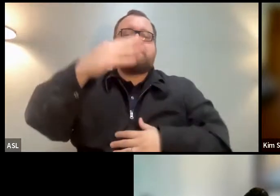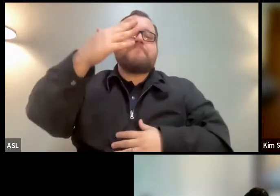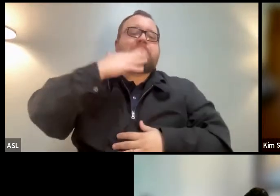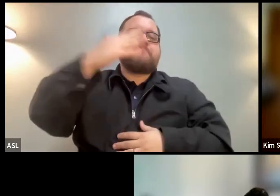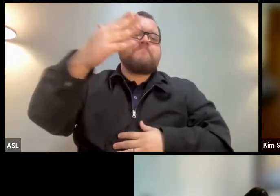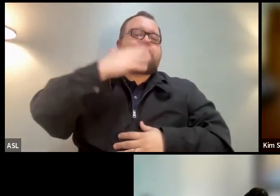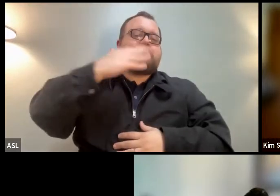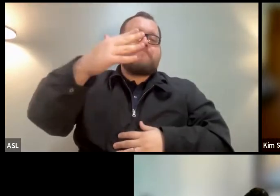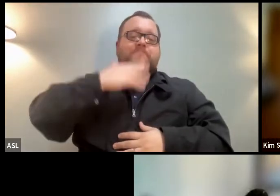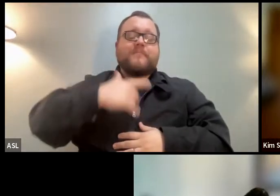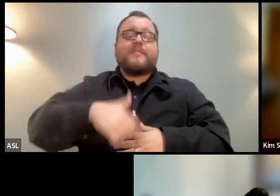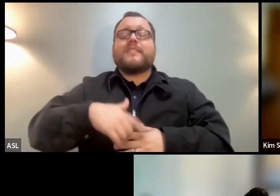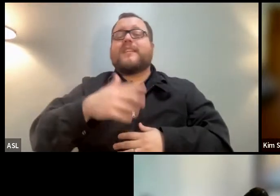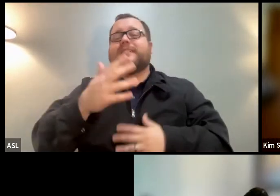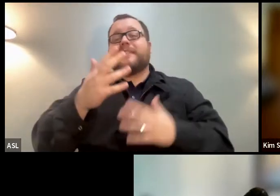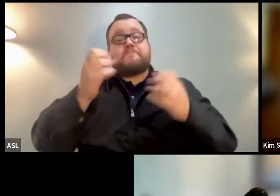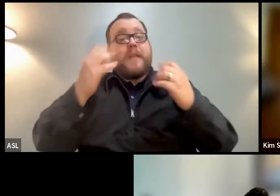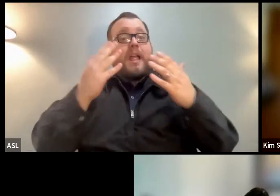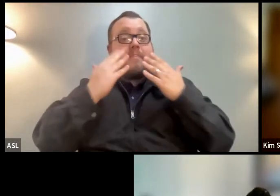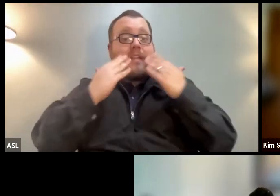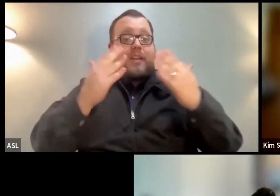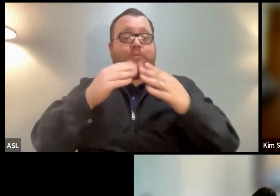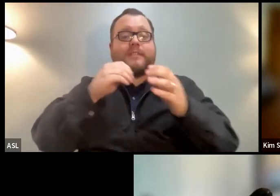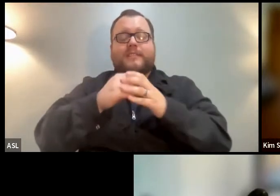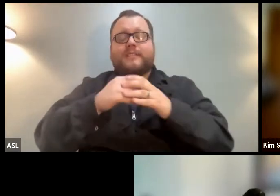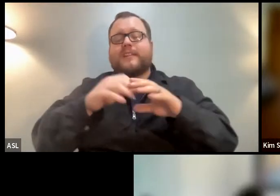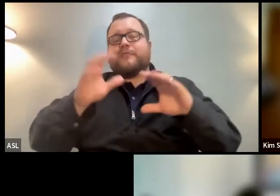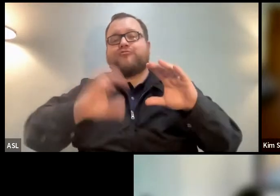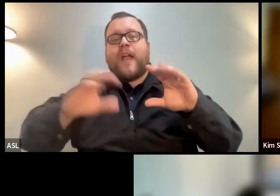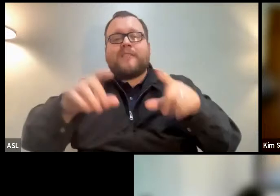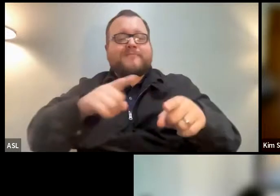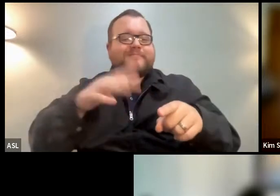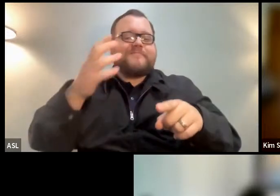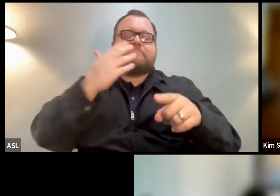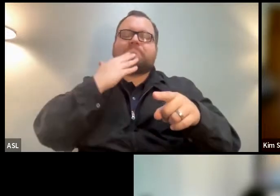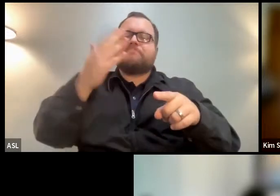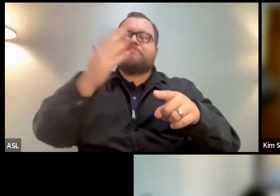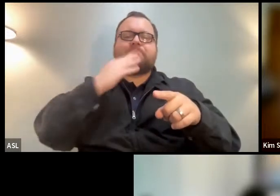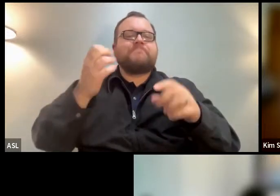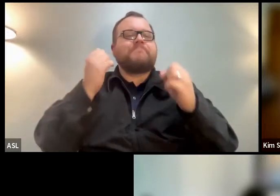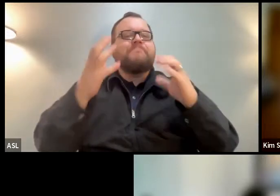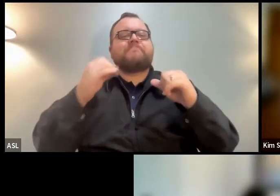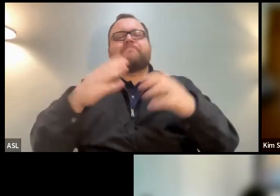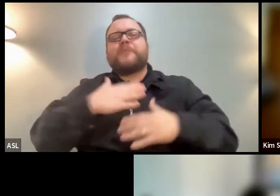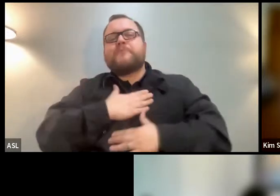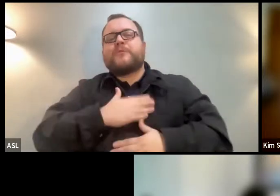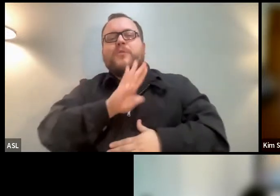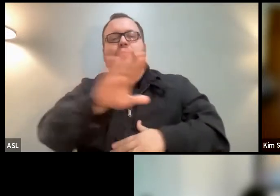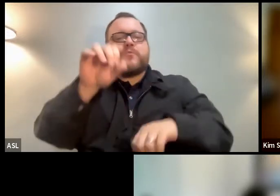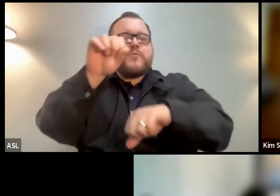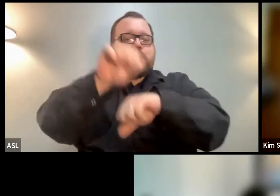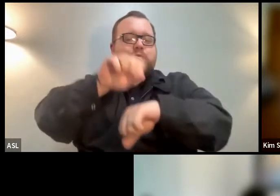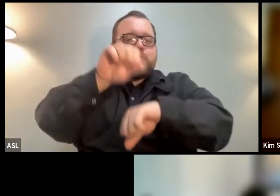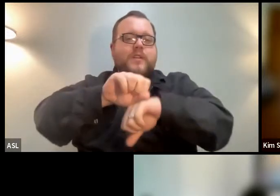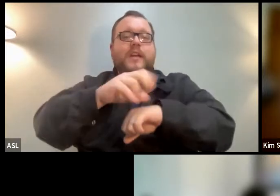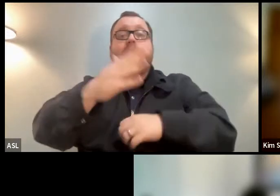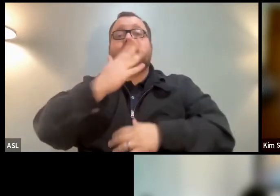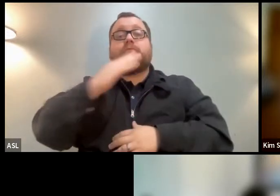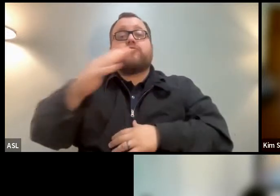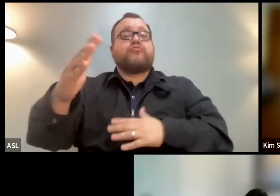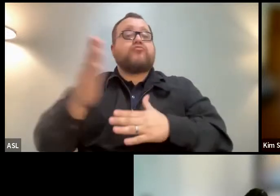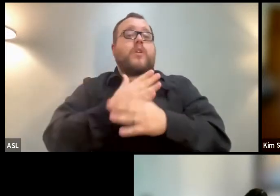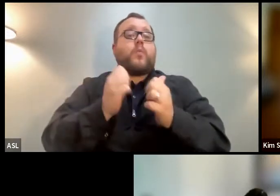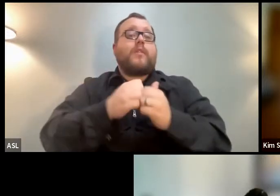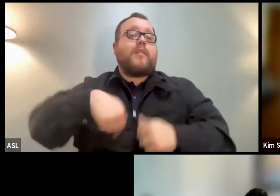us. Lots of thank yous in the chat, lots of appreciation for the work that you all are doing and for sharing with us